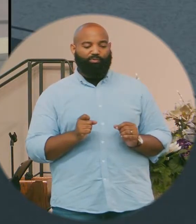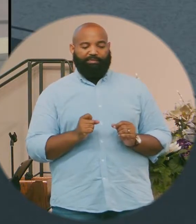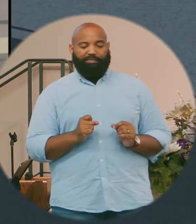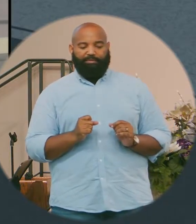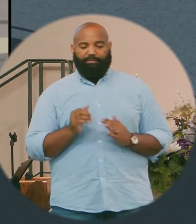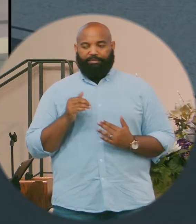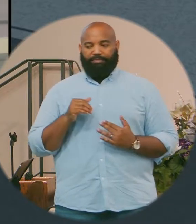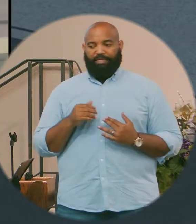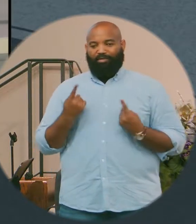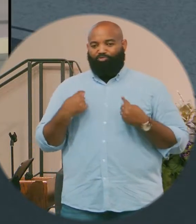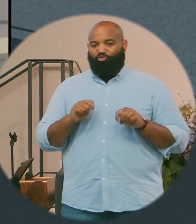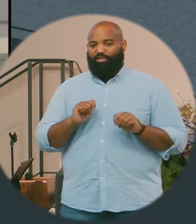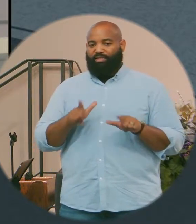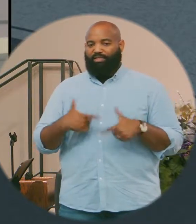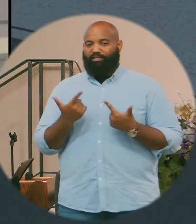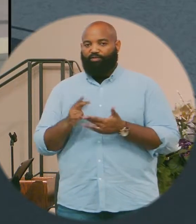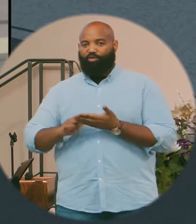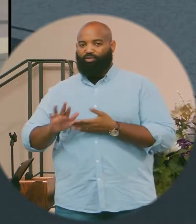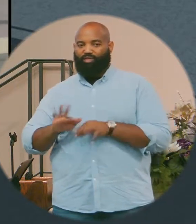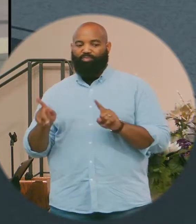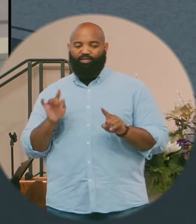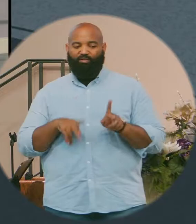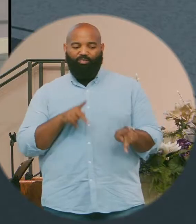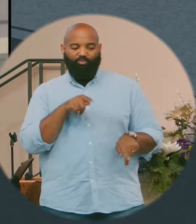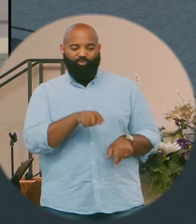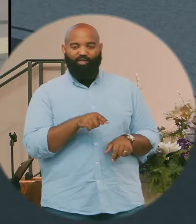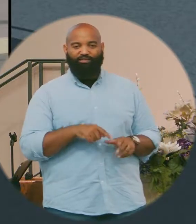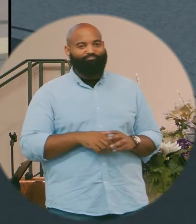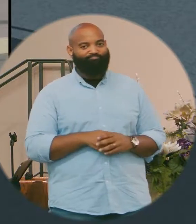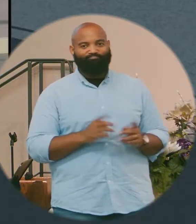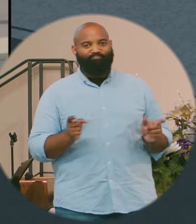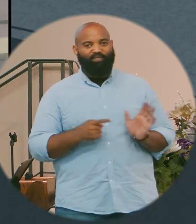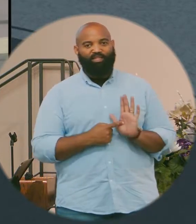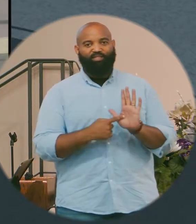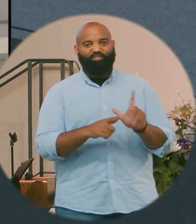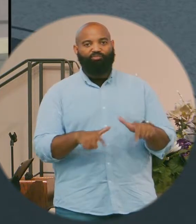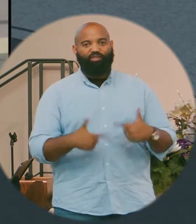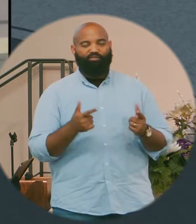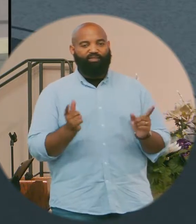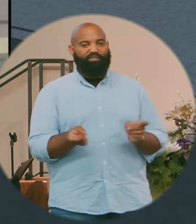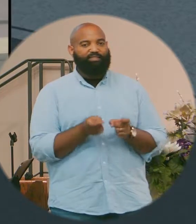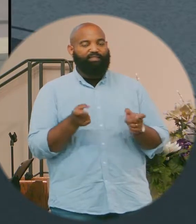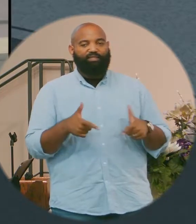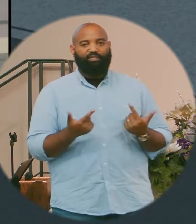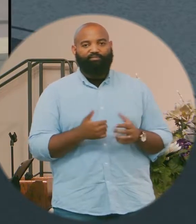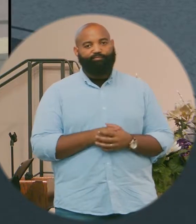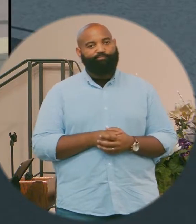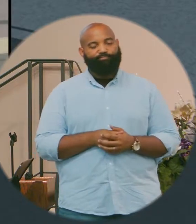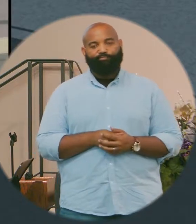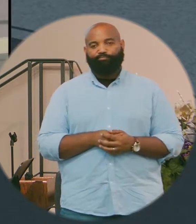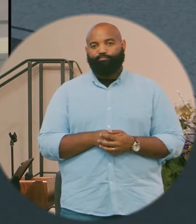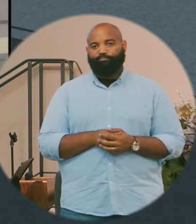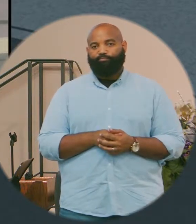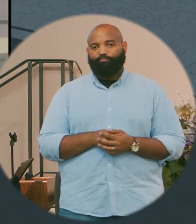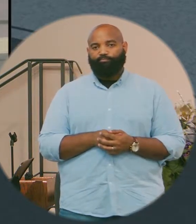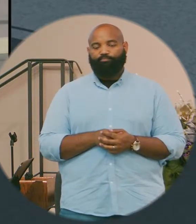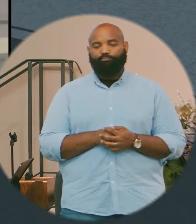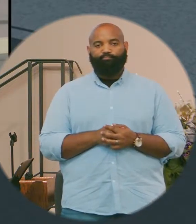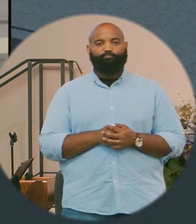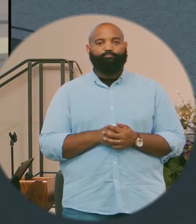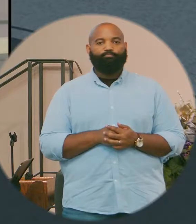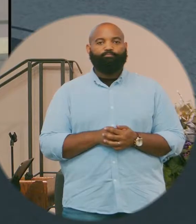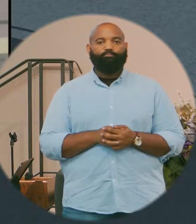away from this. And so sin hurt our witness. But this is one thing.